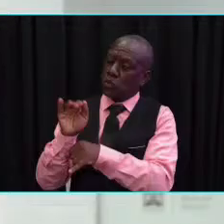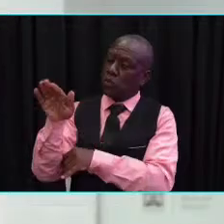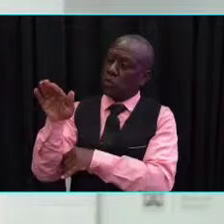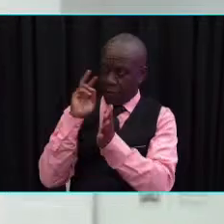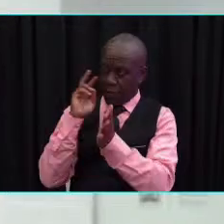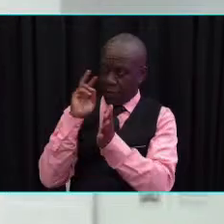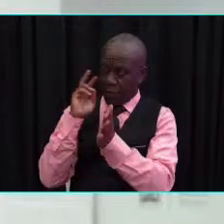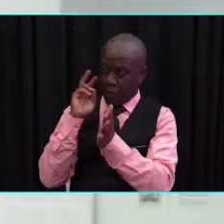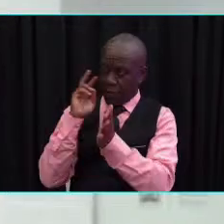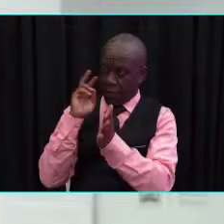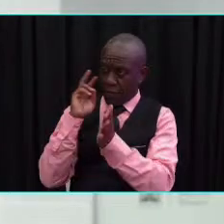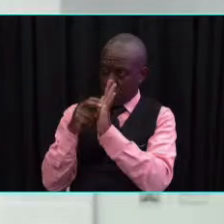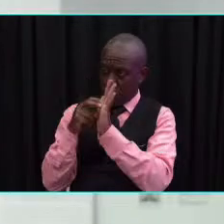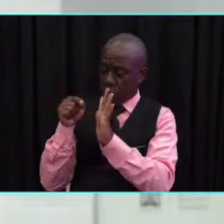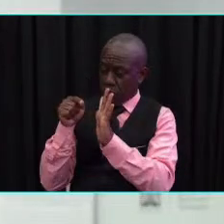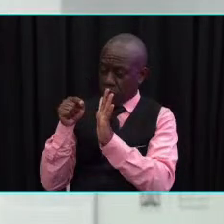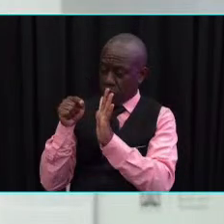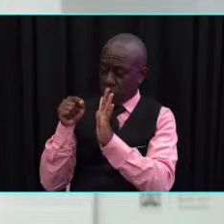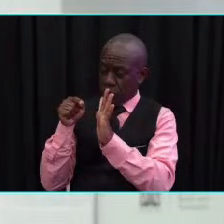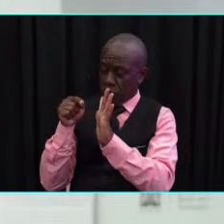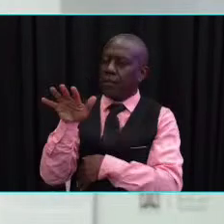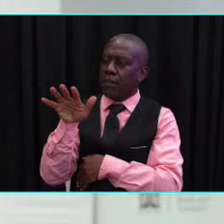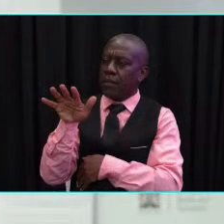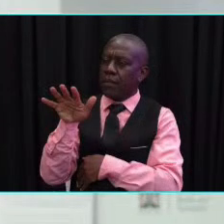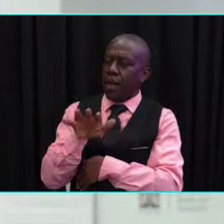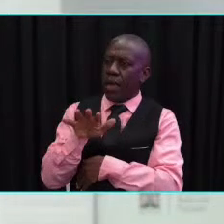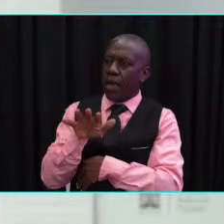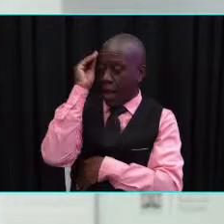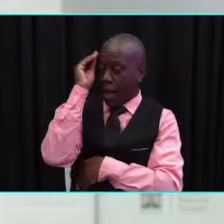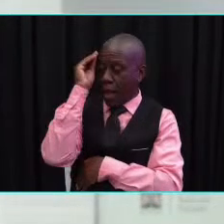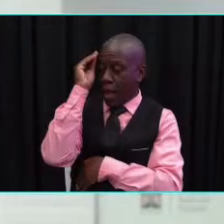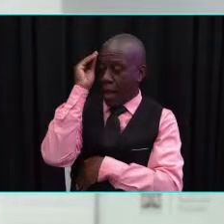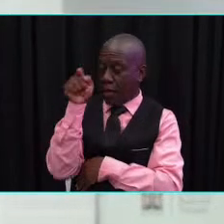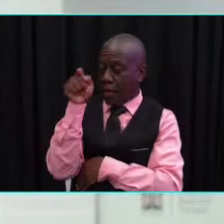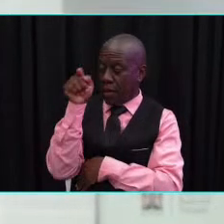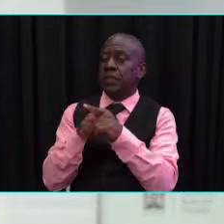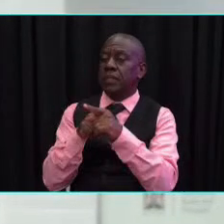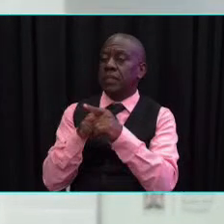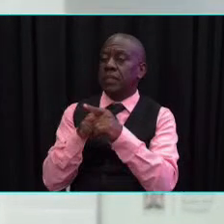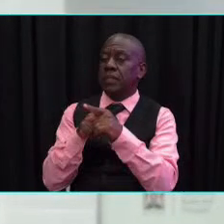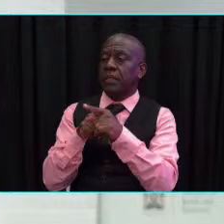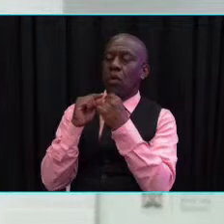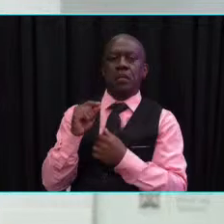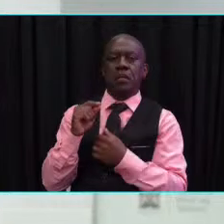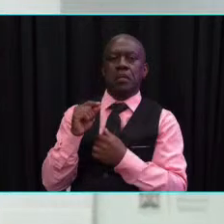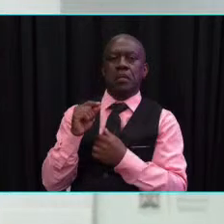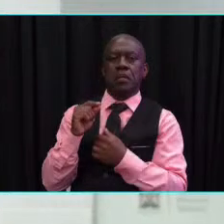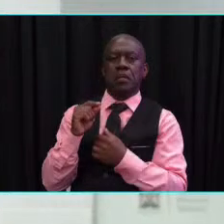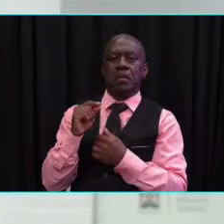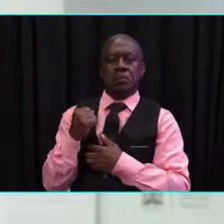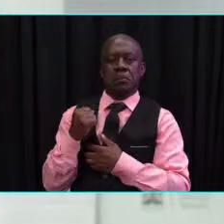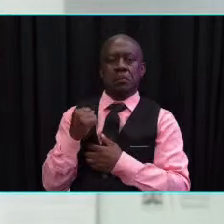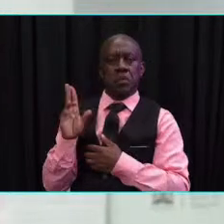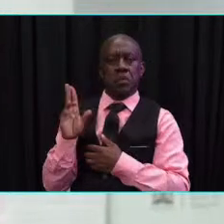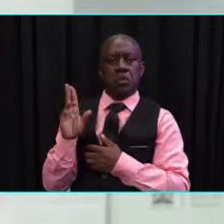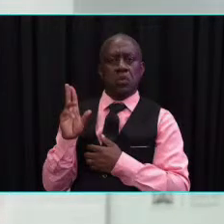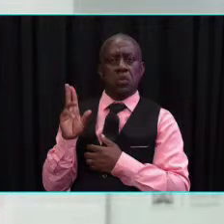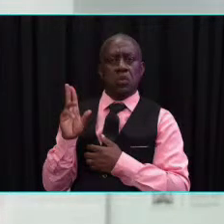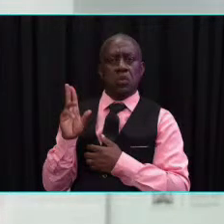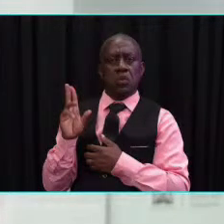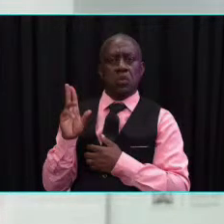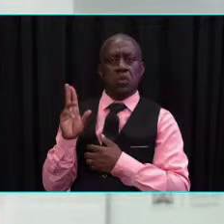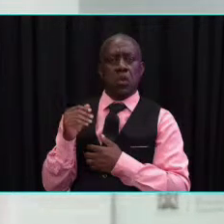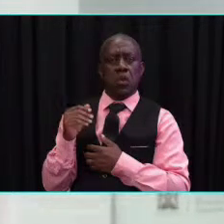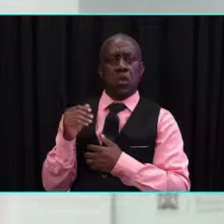recognition in the place where they have done it, sometimes you don't know. And I must congratulate